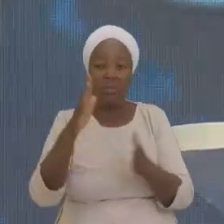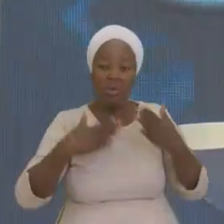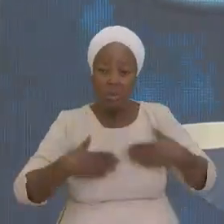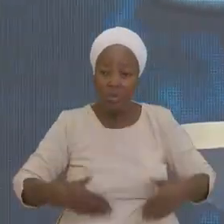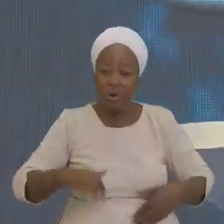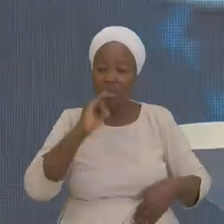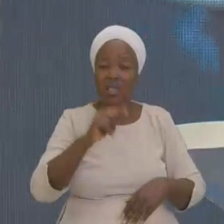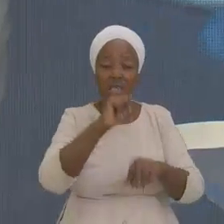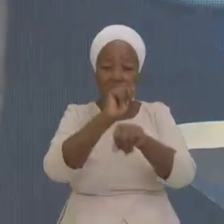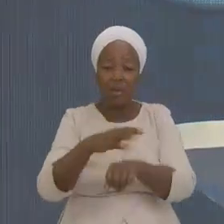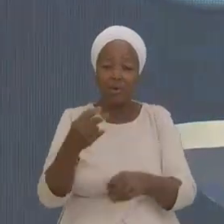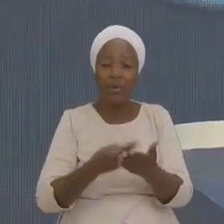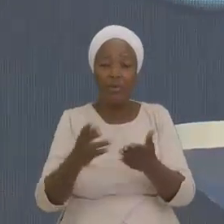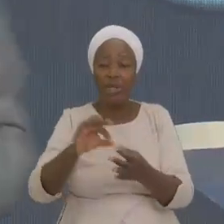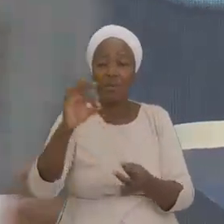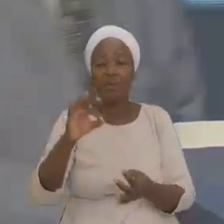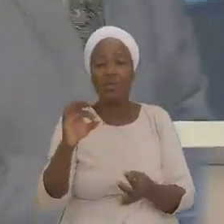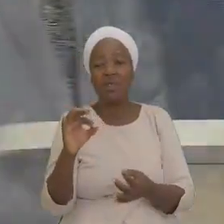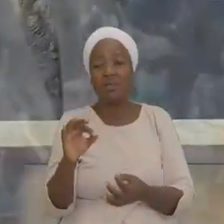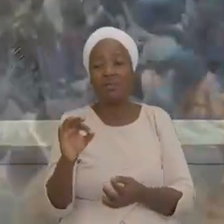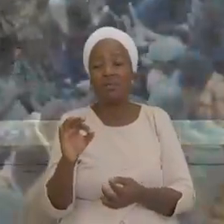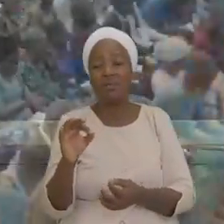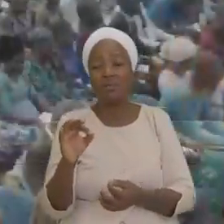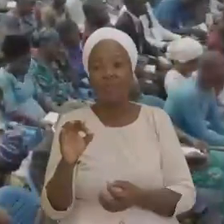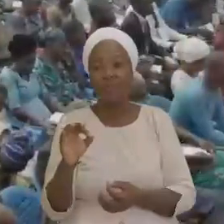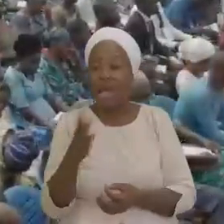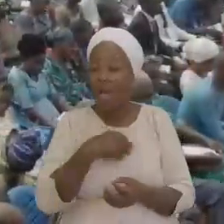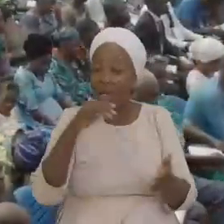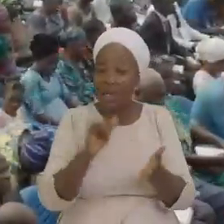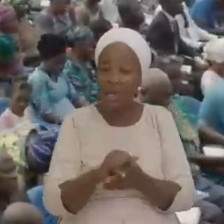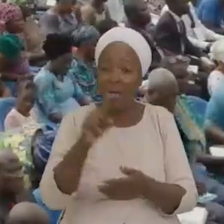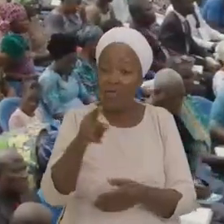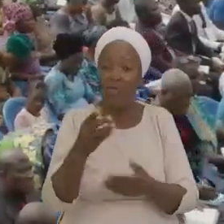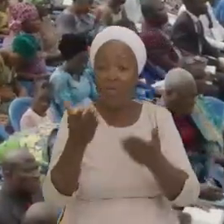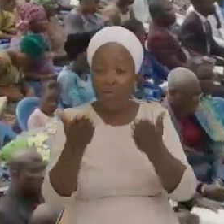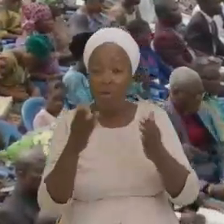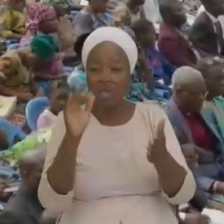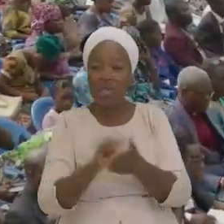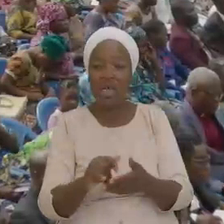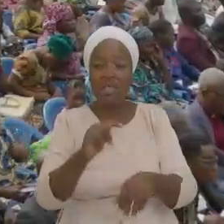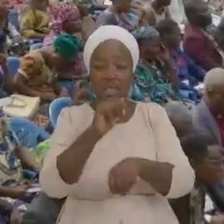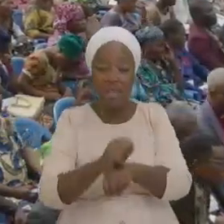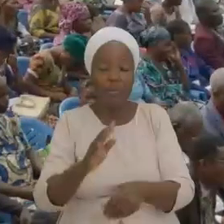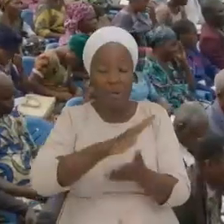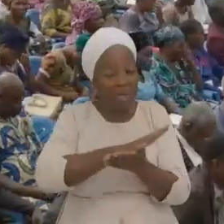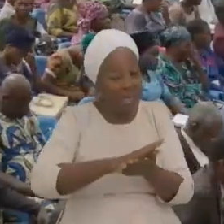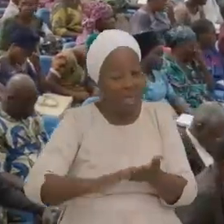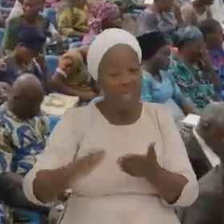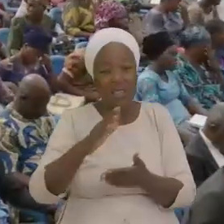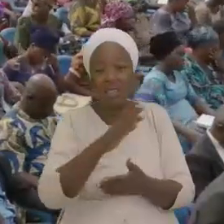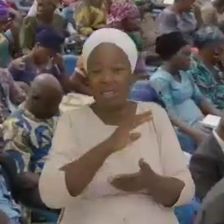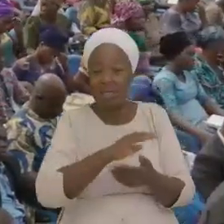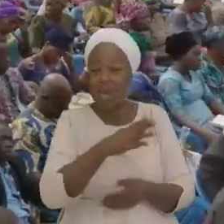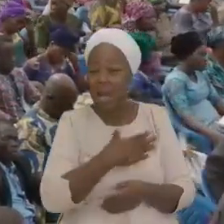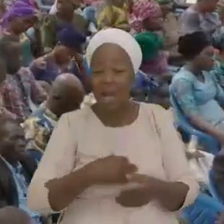temple of the Holy Ghost, and that he wants that temple clean and cleansed,